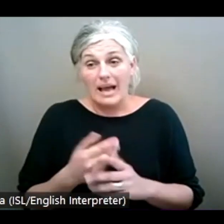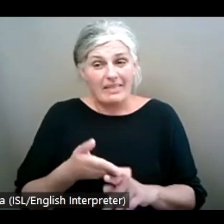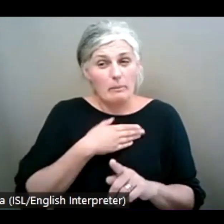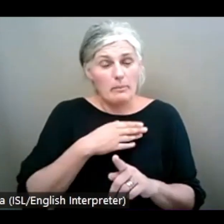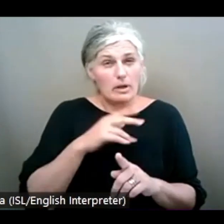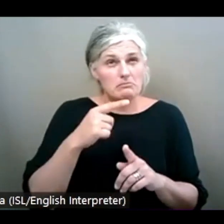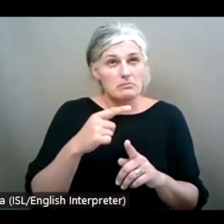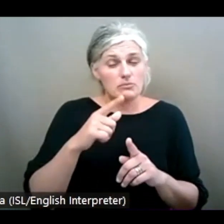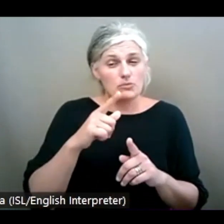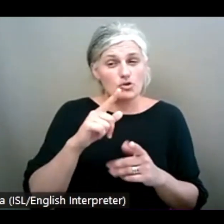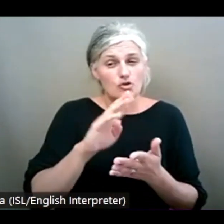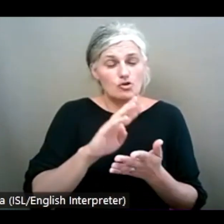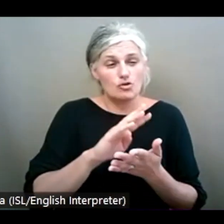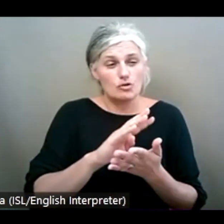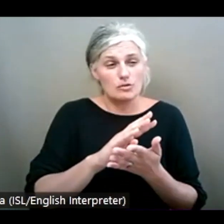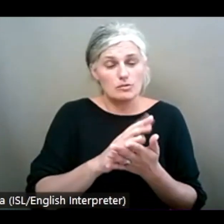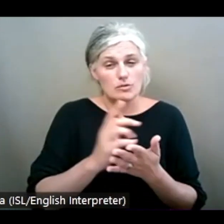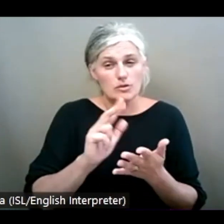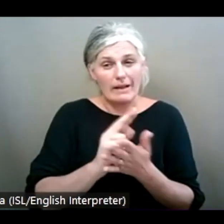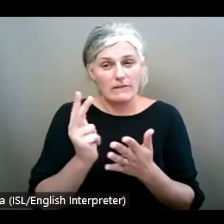starting the social model, money and power.